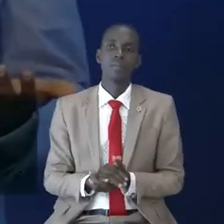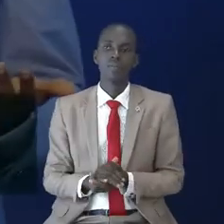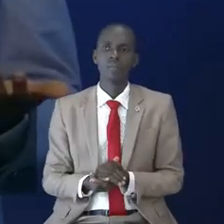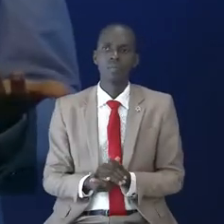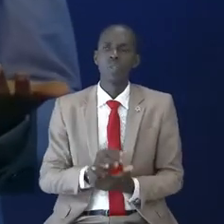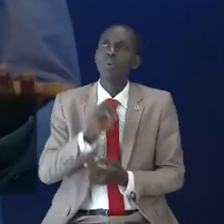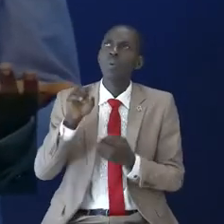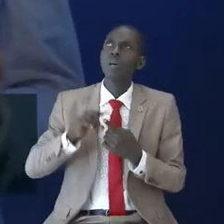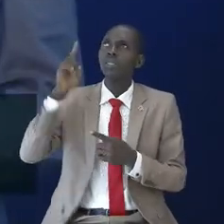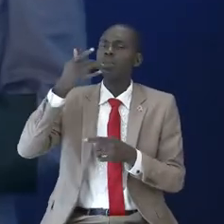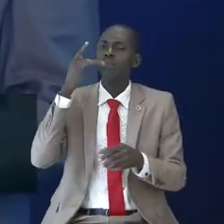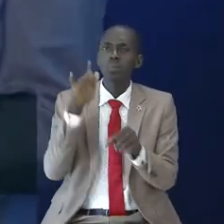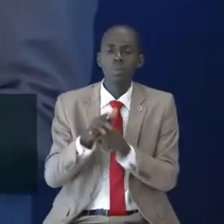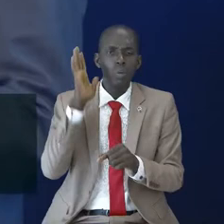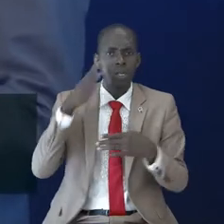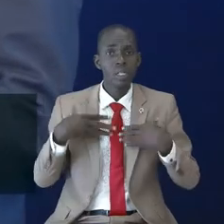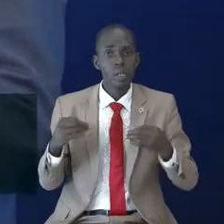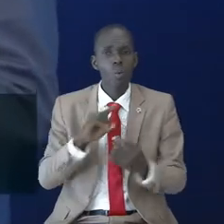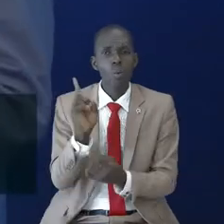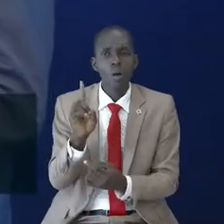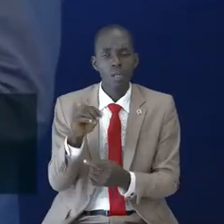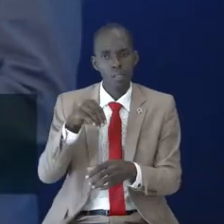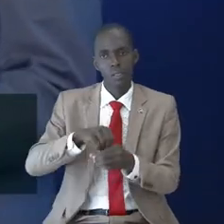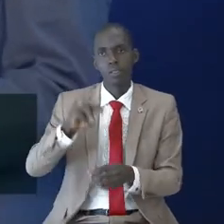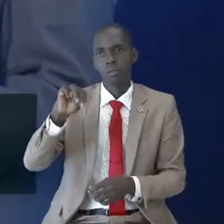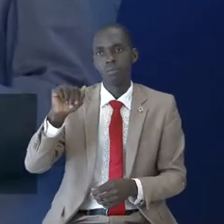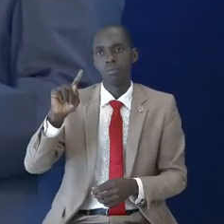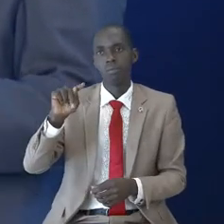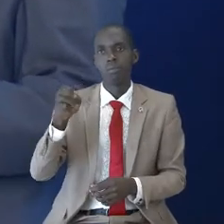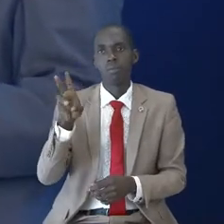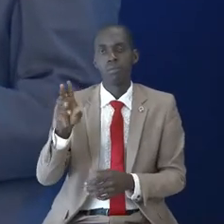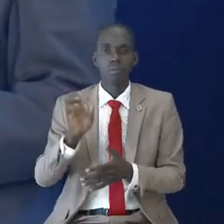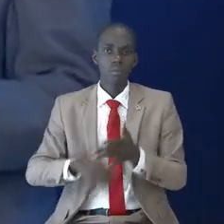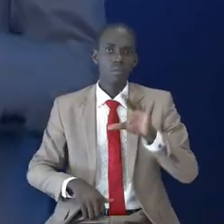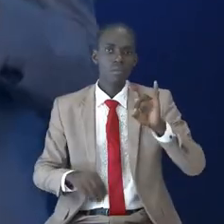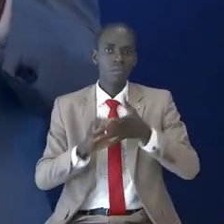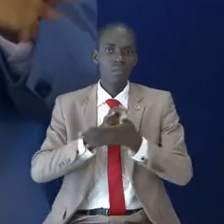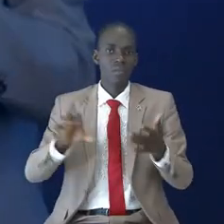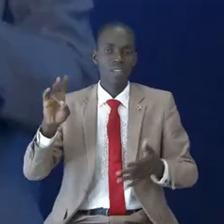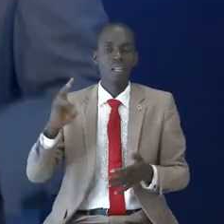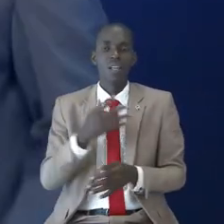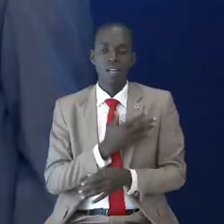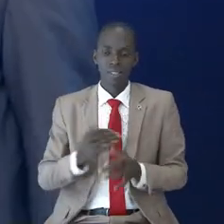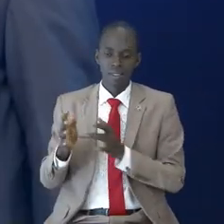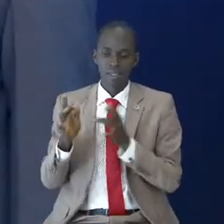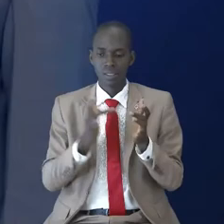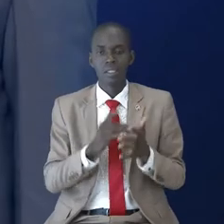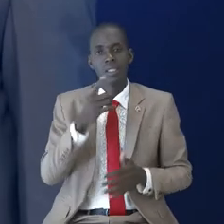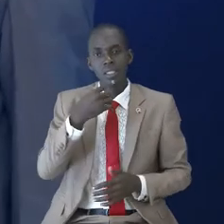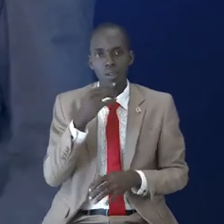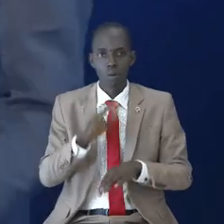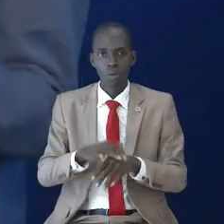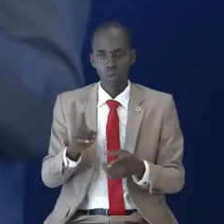he promise he will heal? Matthew chapter 8, reading from verse 7. And Jesus saith